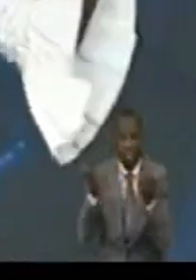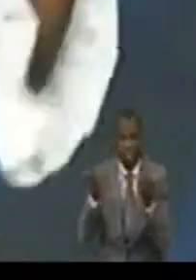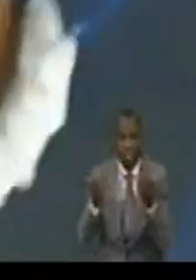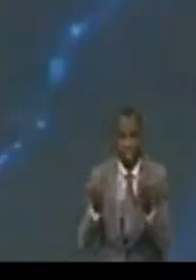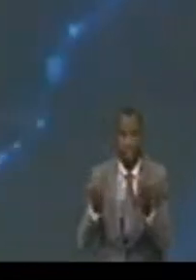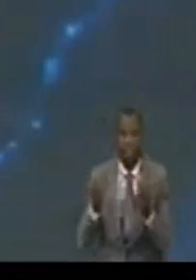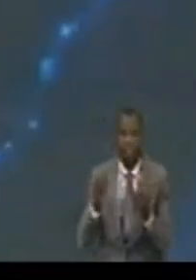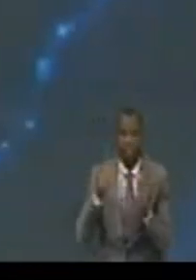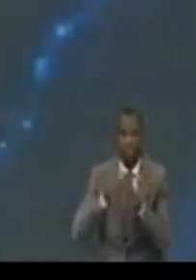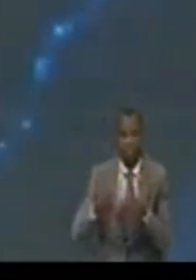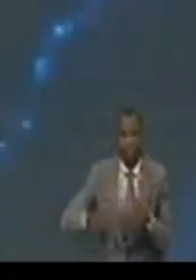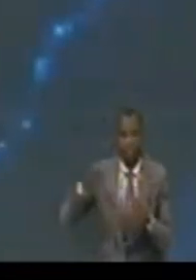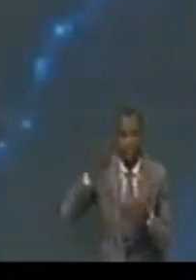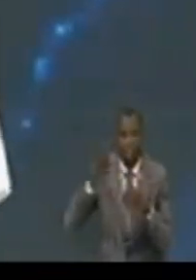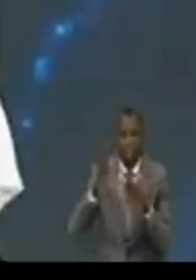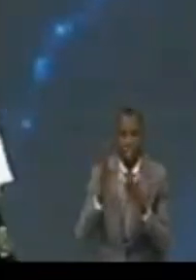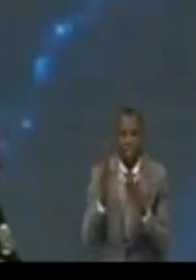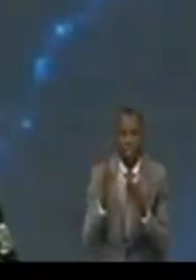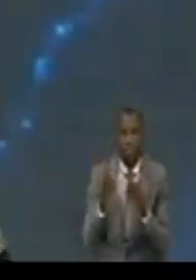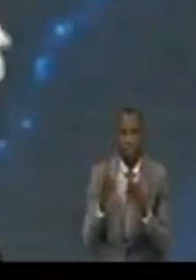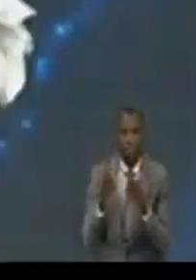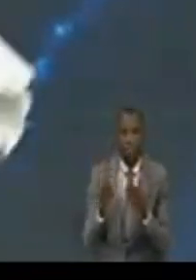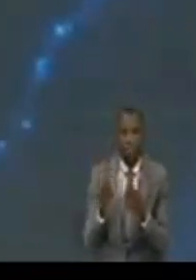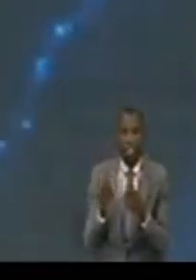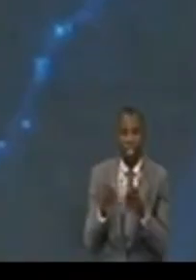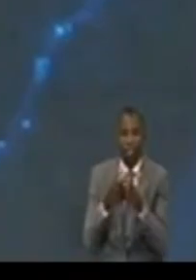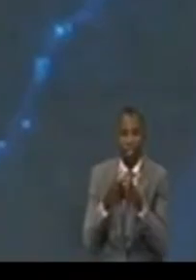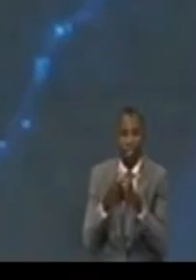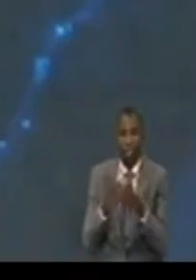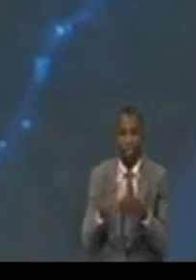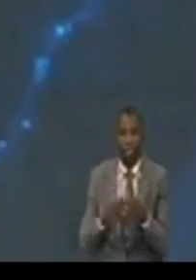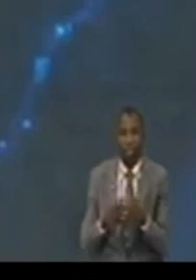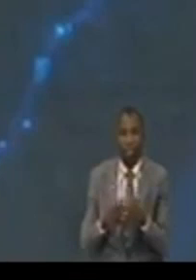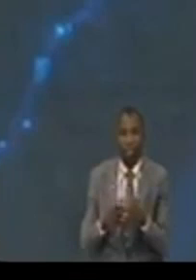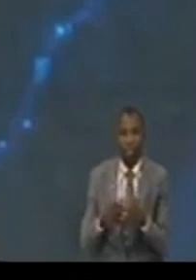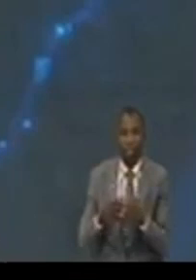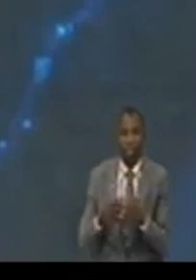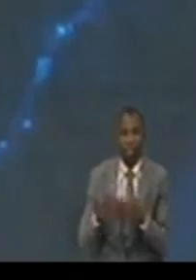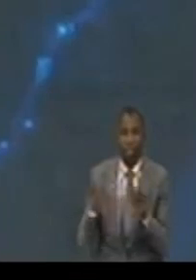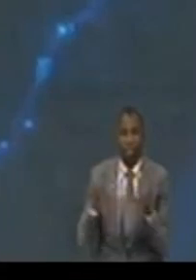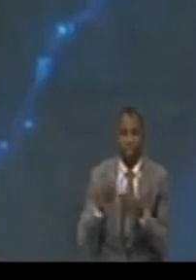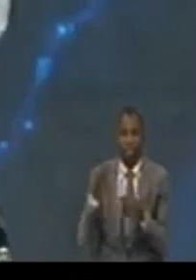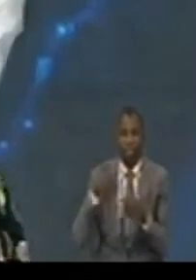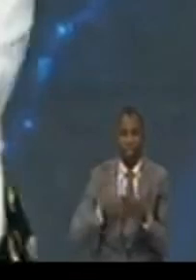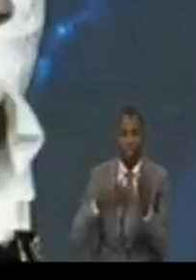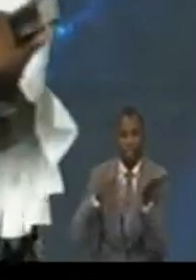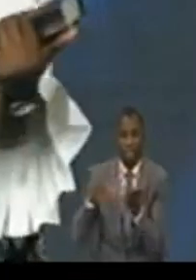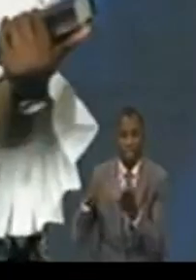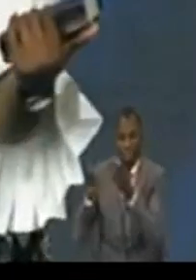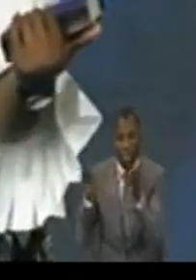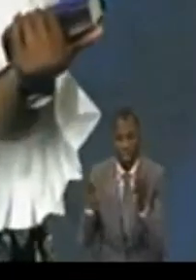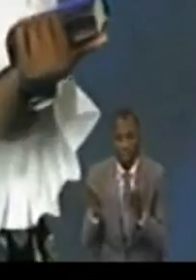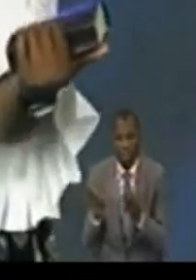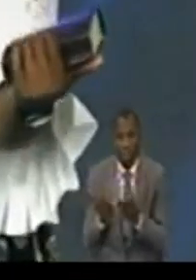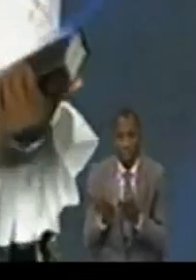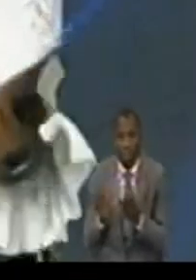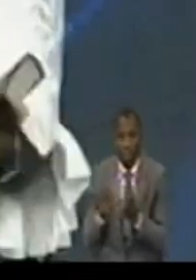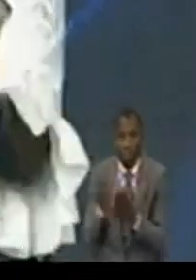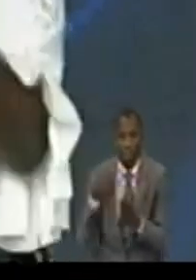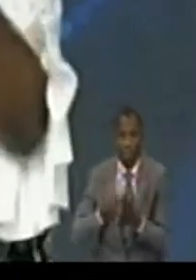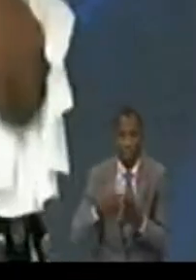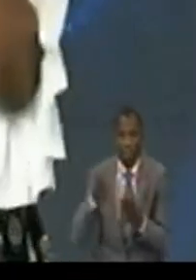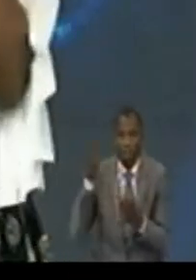brushed us. As he left the position where we were, we now fell on the